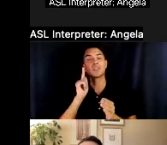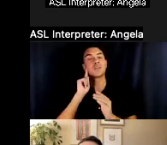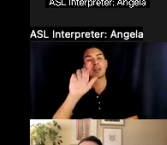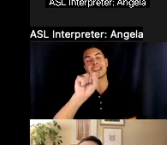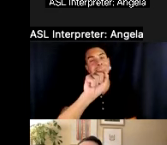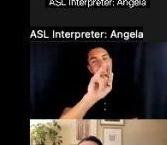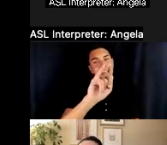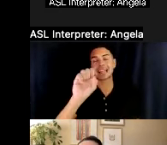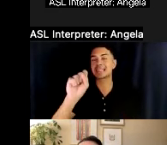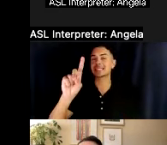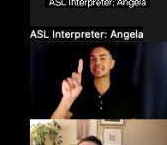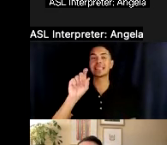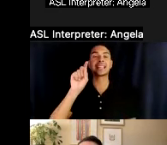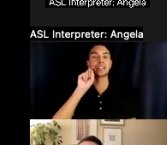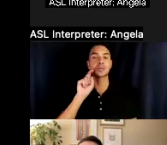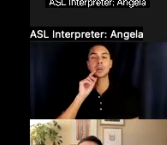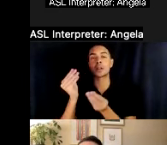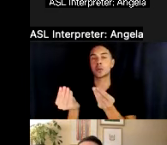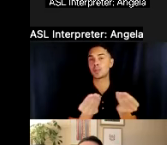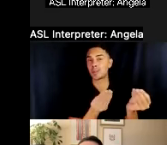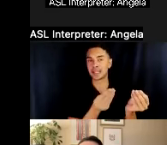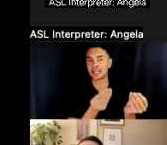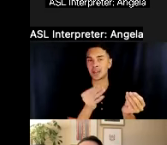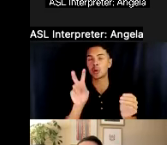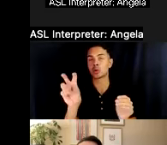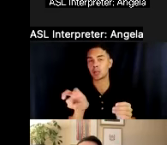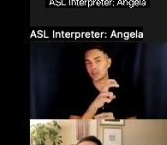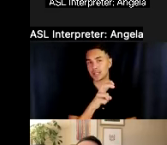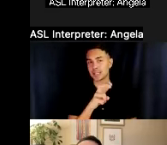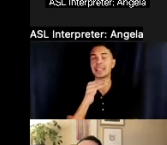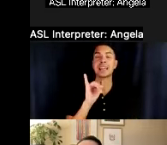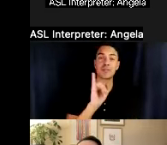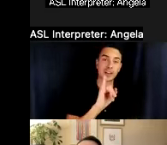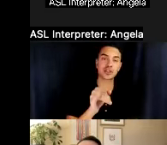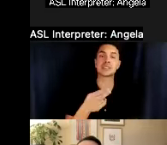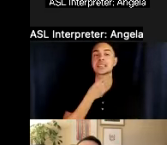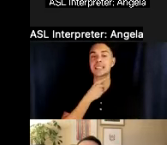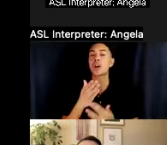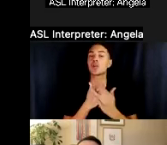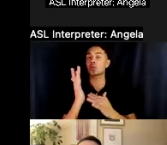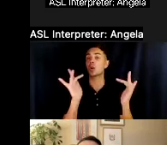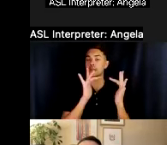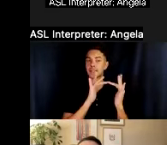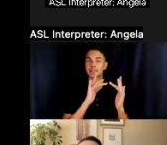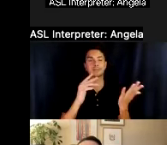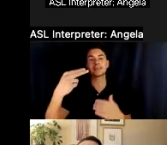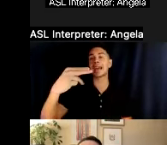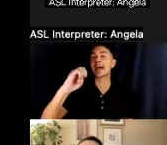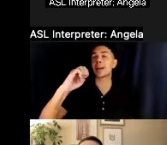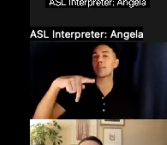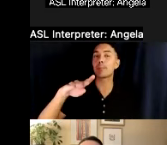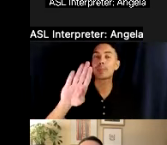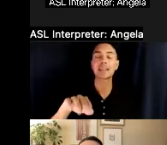diseases typically transmitted through sexual contact. course, hepatitis B,